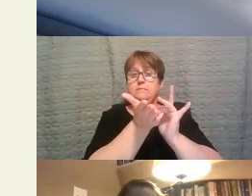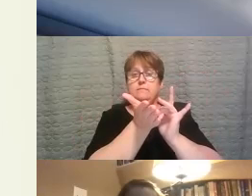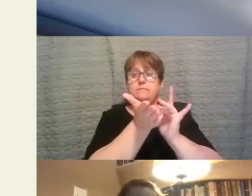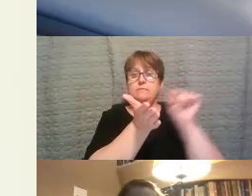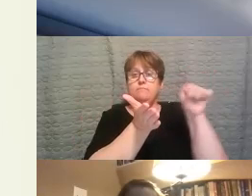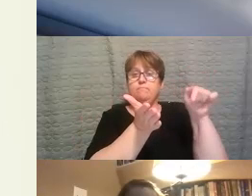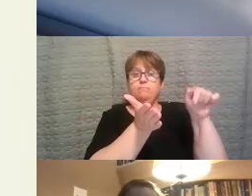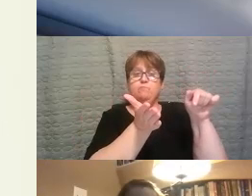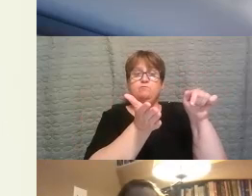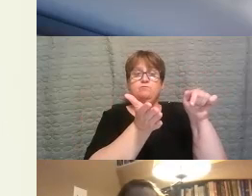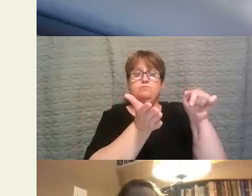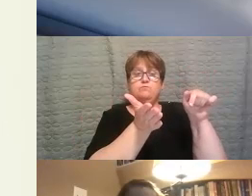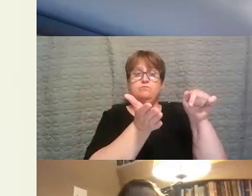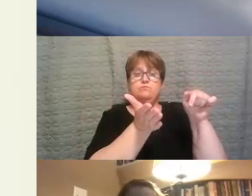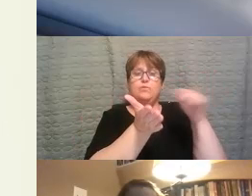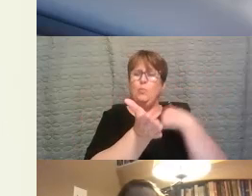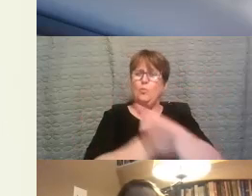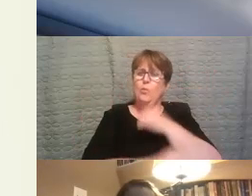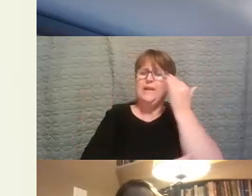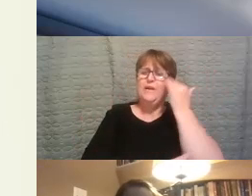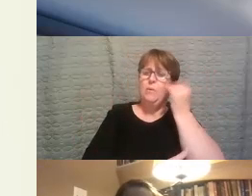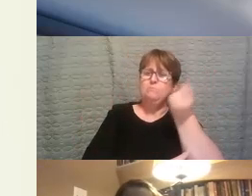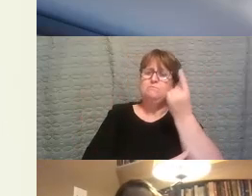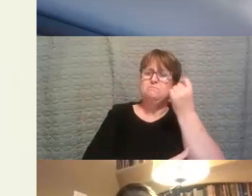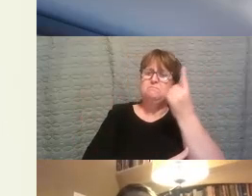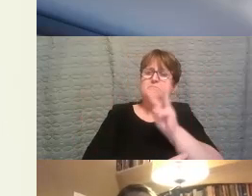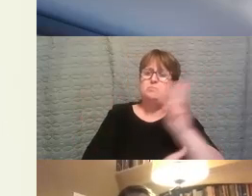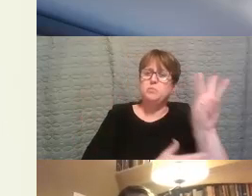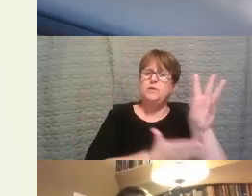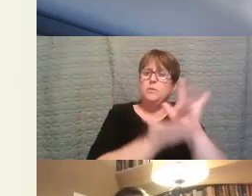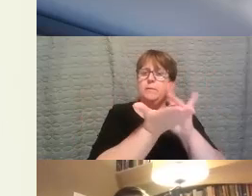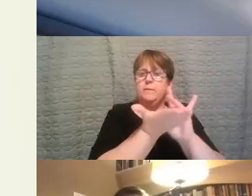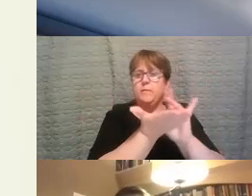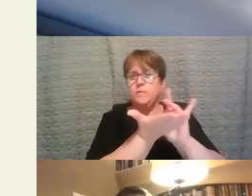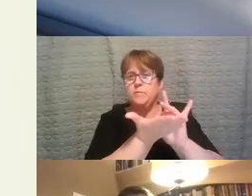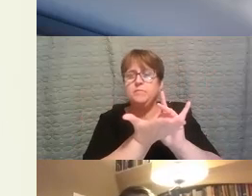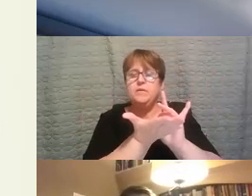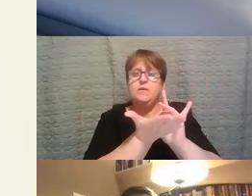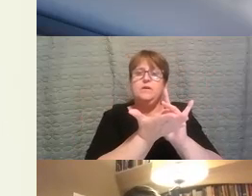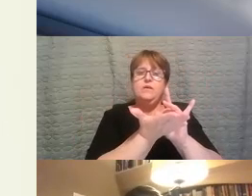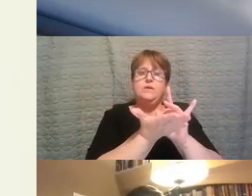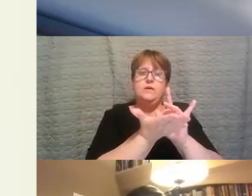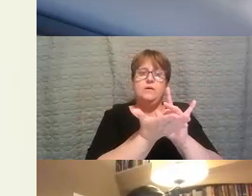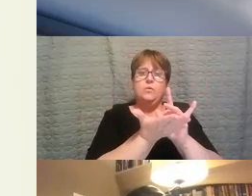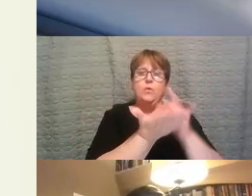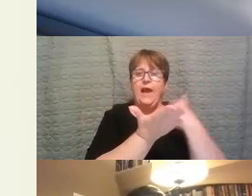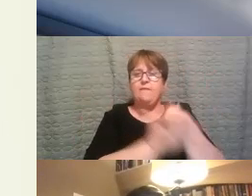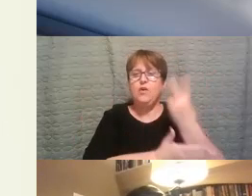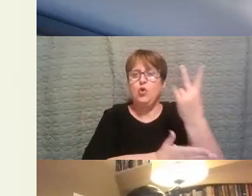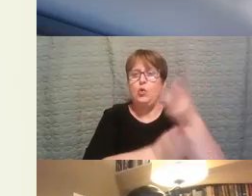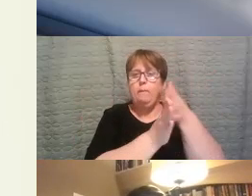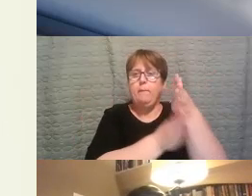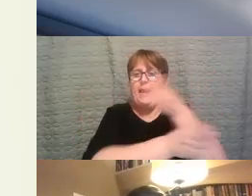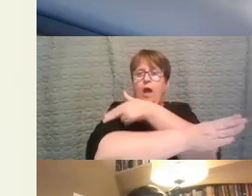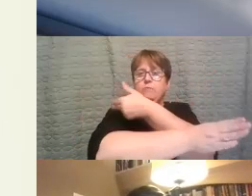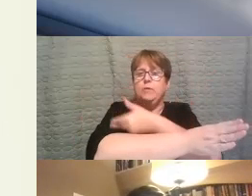what we know, I mean, hospital. We have two main hospitals here